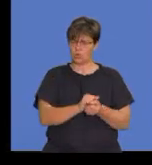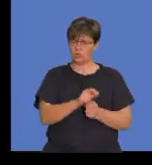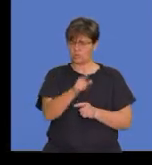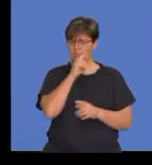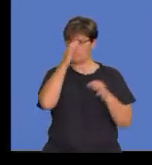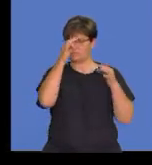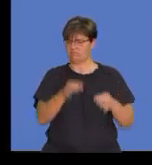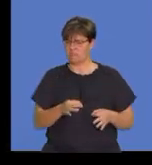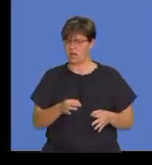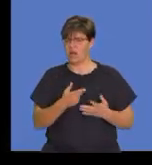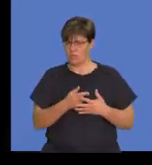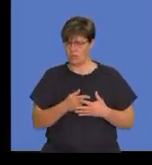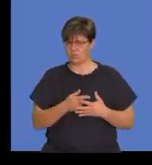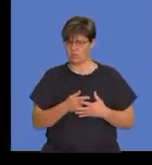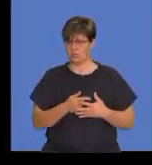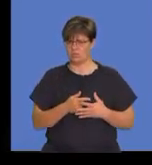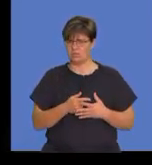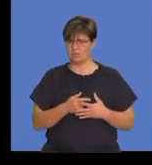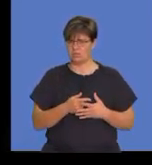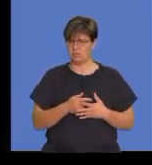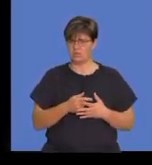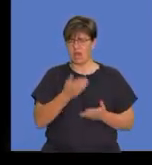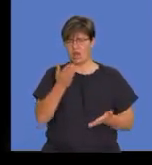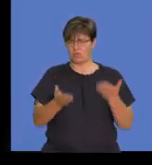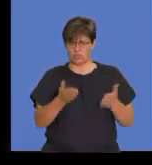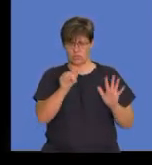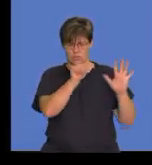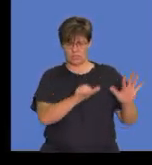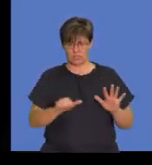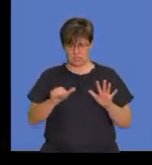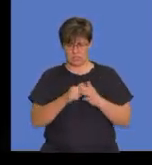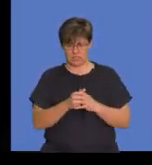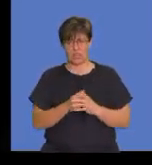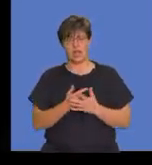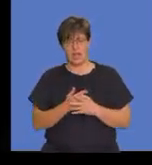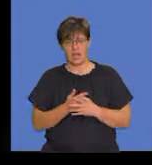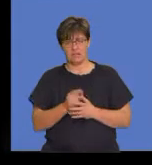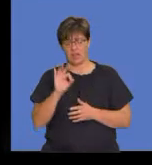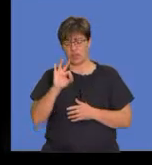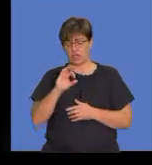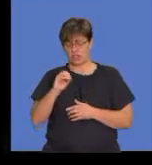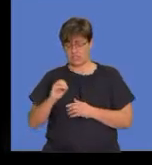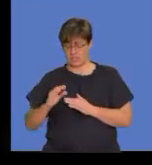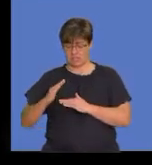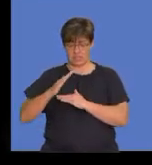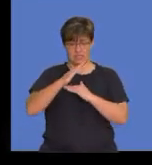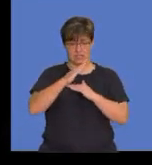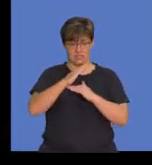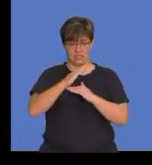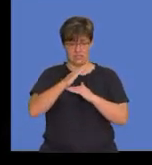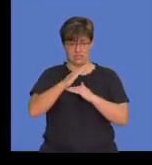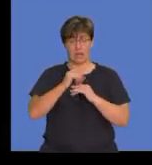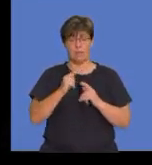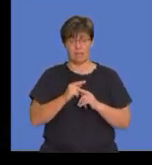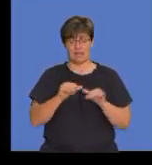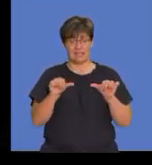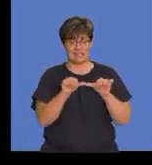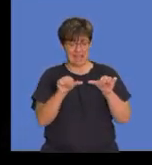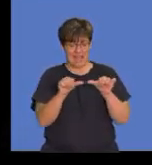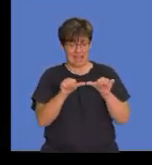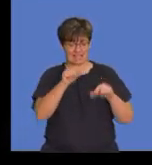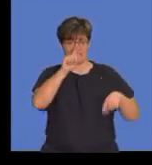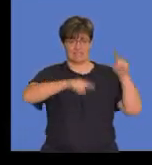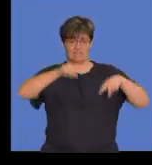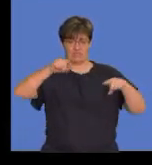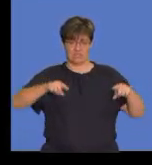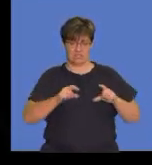the conclusion that you can make about the 6 ratios when the angle is 30 degrees, but the size